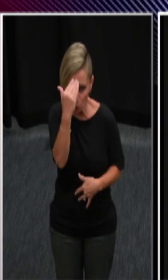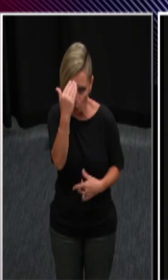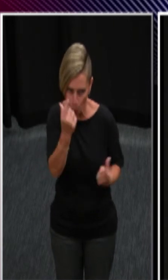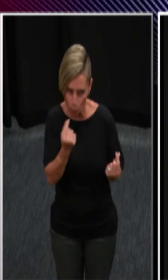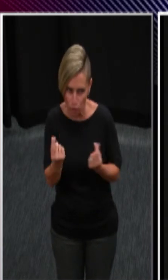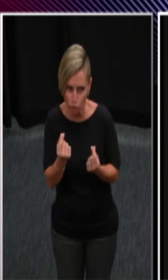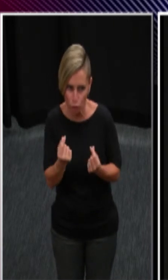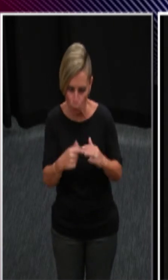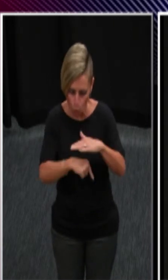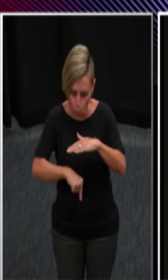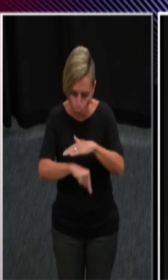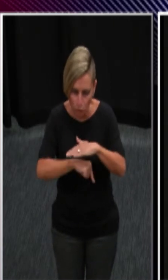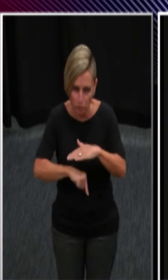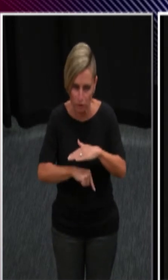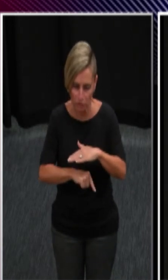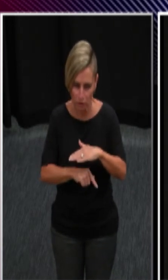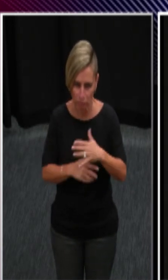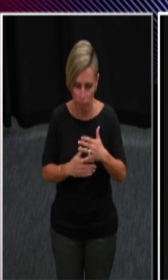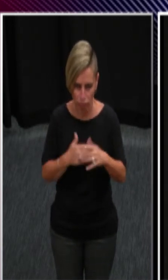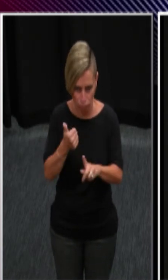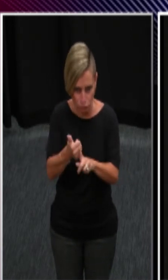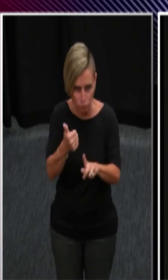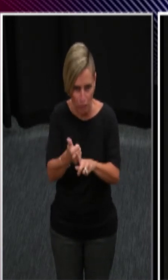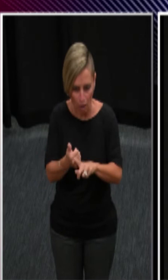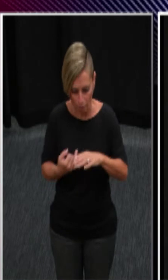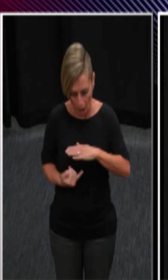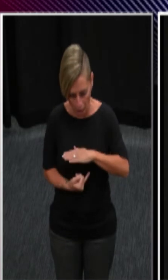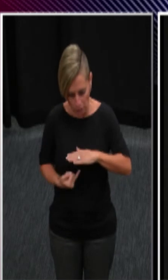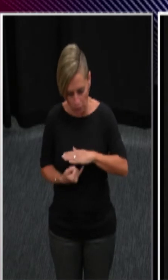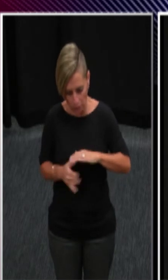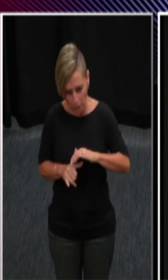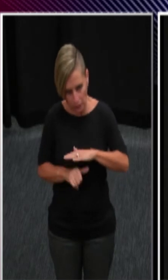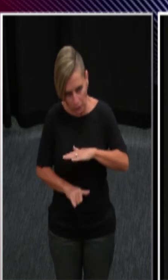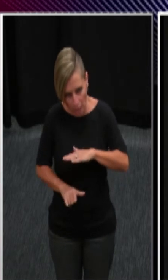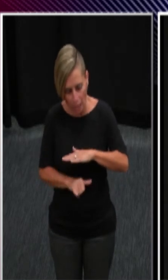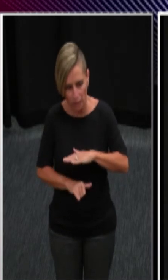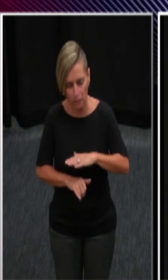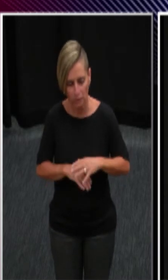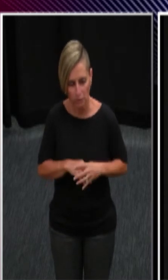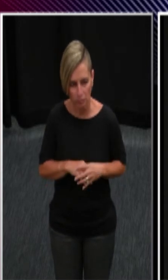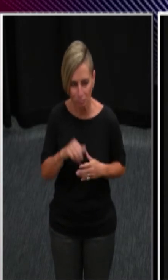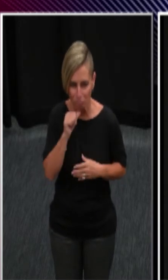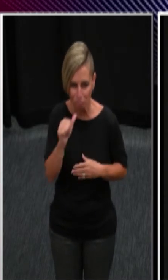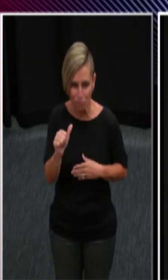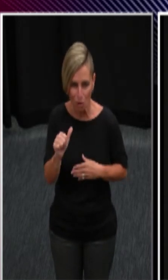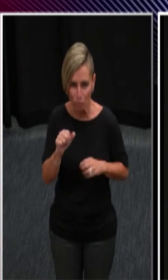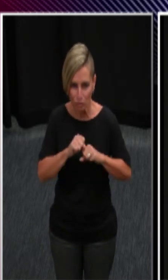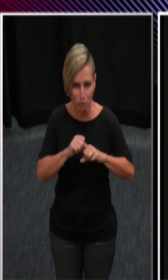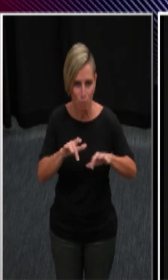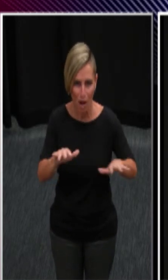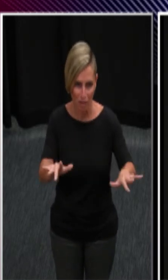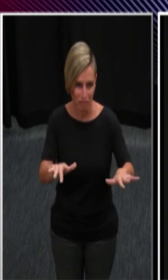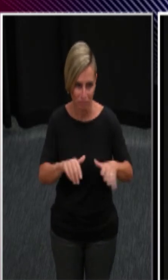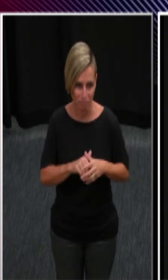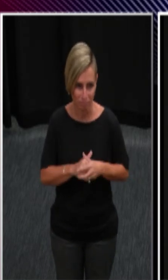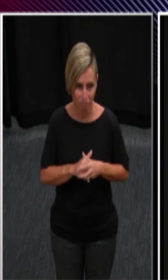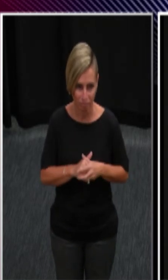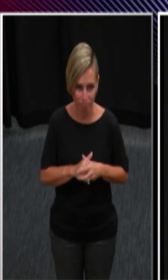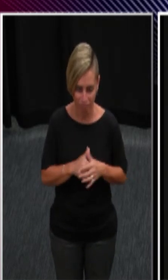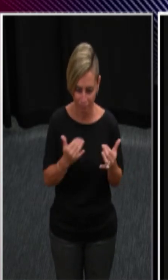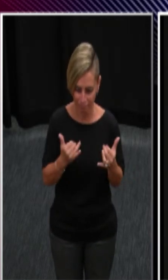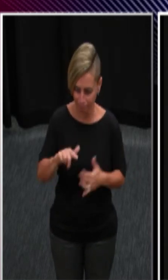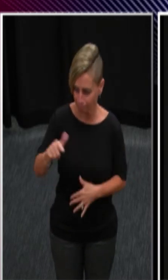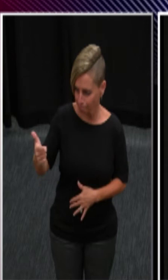Quarantine yourself. Try to limit the spread. Don't pass the virus on to others. And with that, I will hand it back to